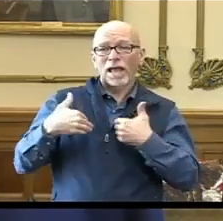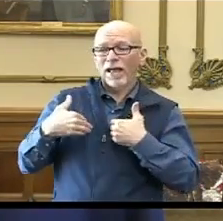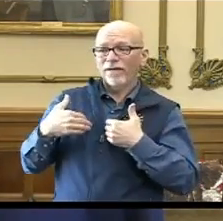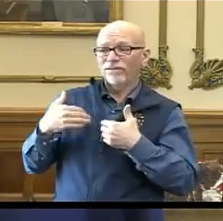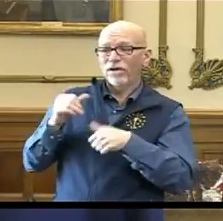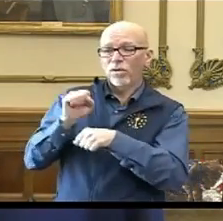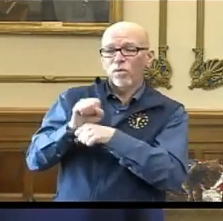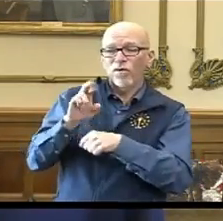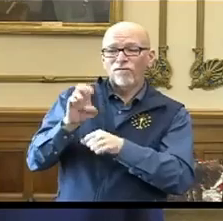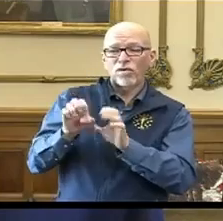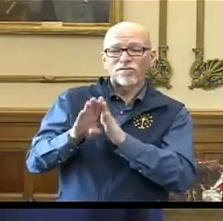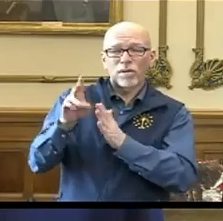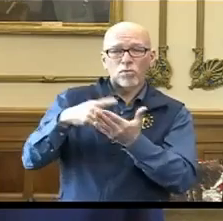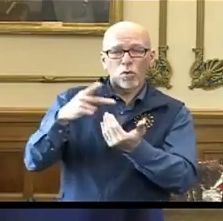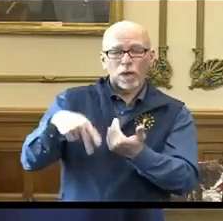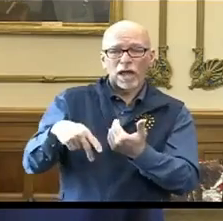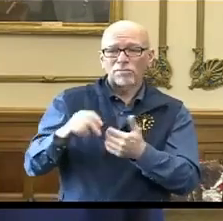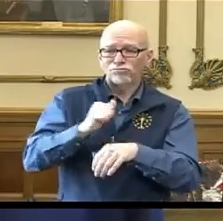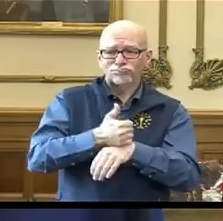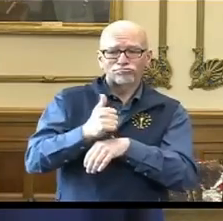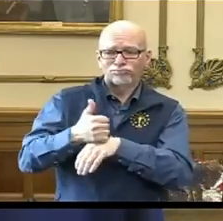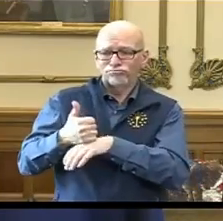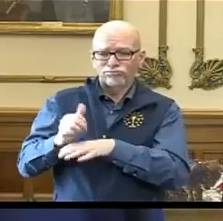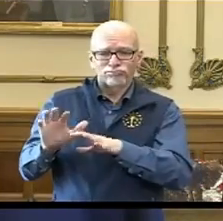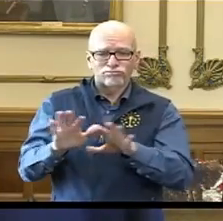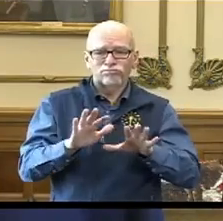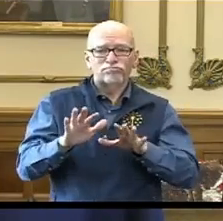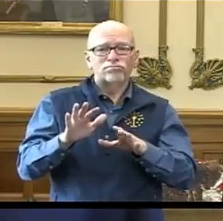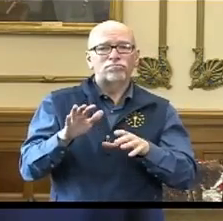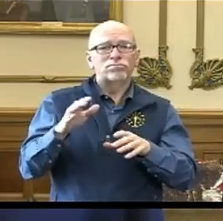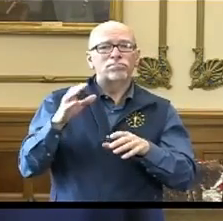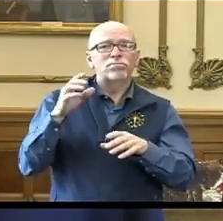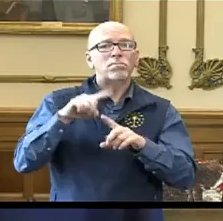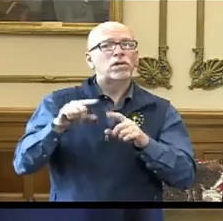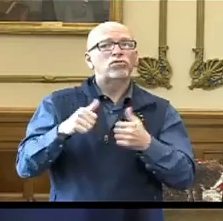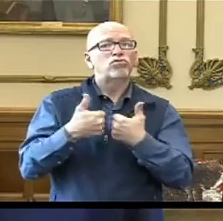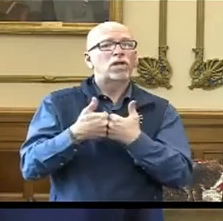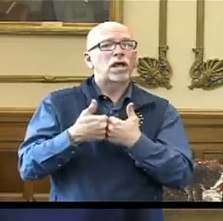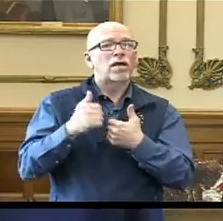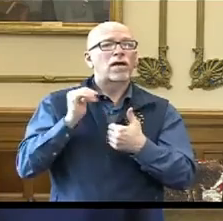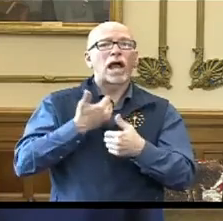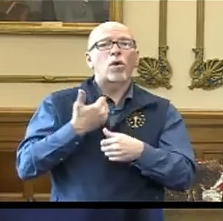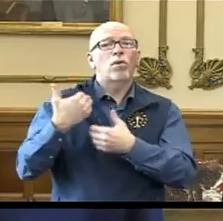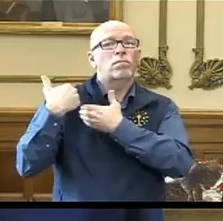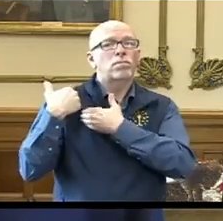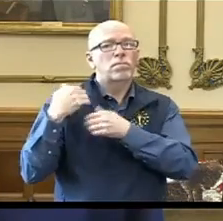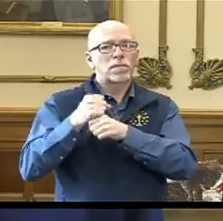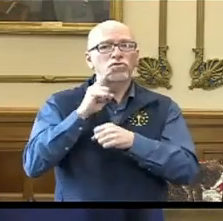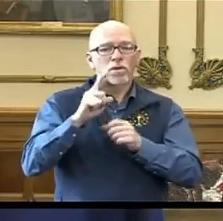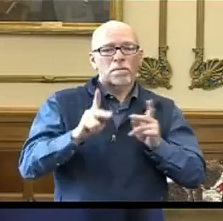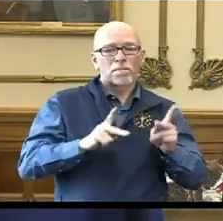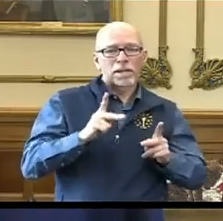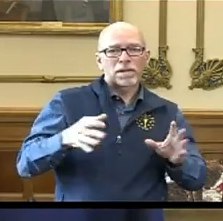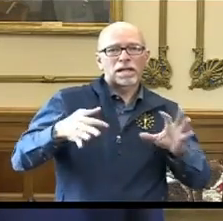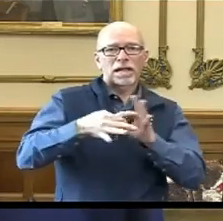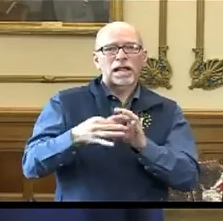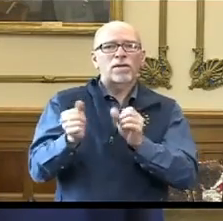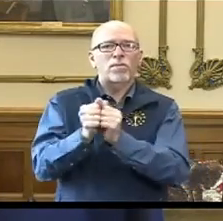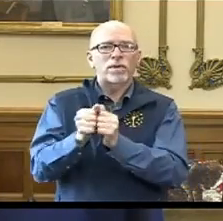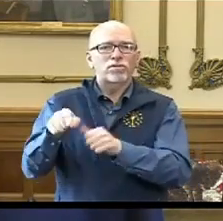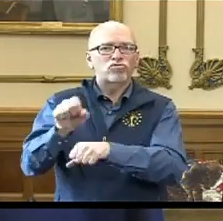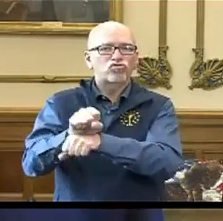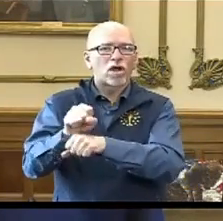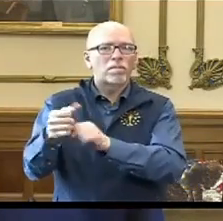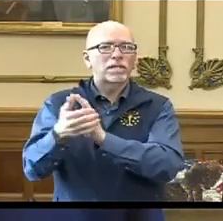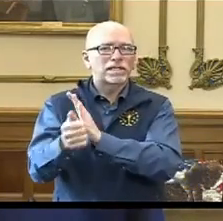the workforce development programs in place. The trick or the challenge or our task was to get those folks connected with the